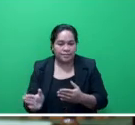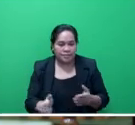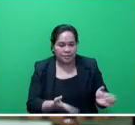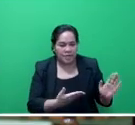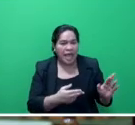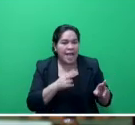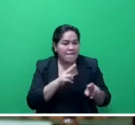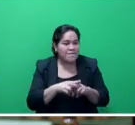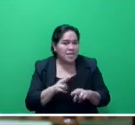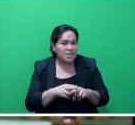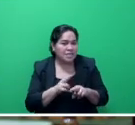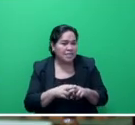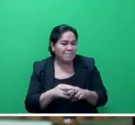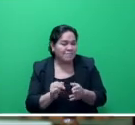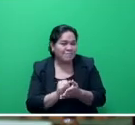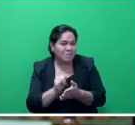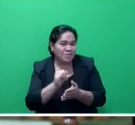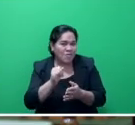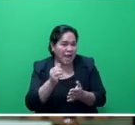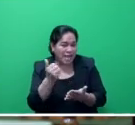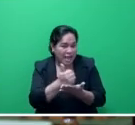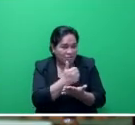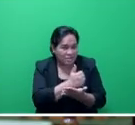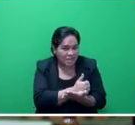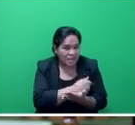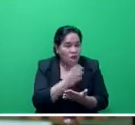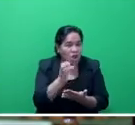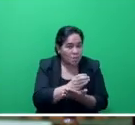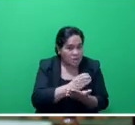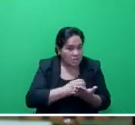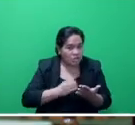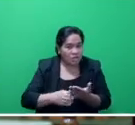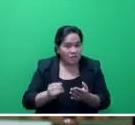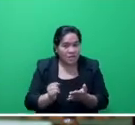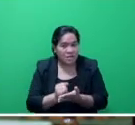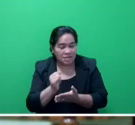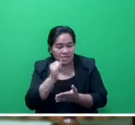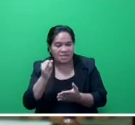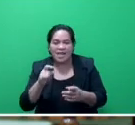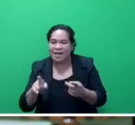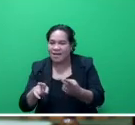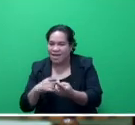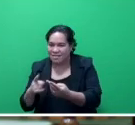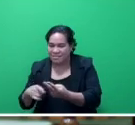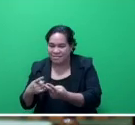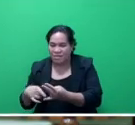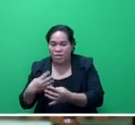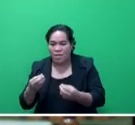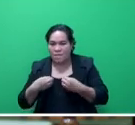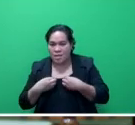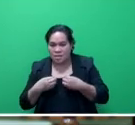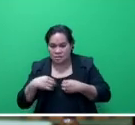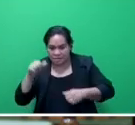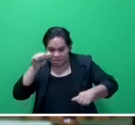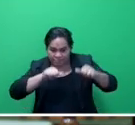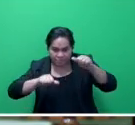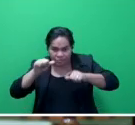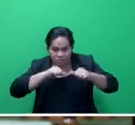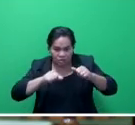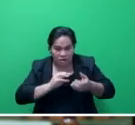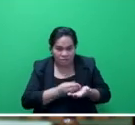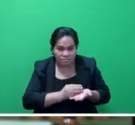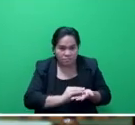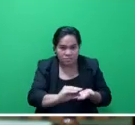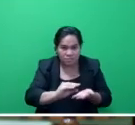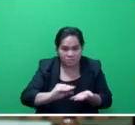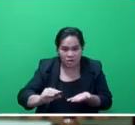Accountants, the Fiji Chamber of Commerce and Industry, the Fiji Commerce and Employees Federation, and Women in Business for assessment and disbursement of the